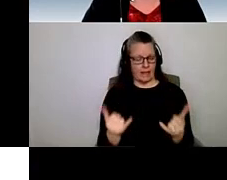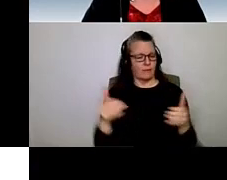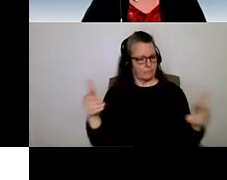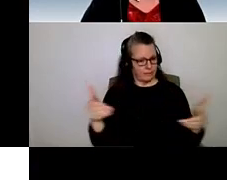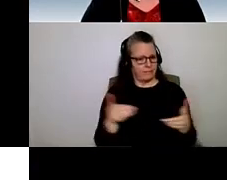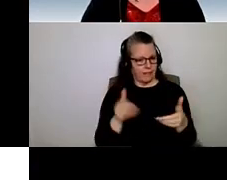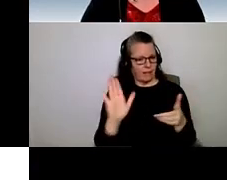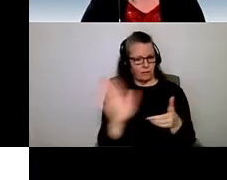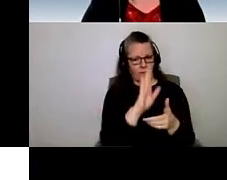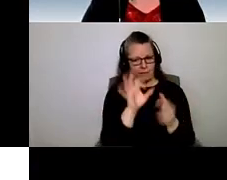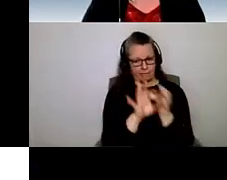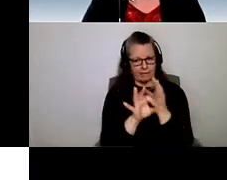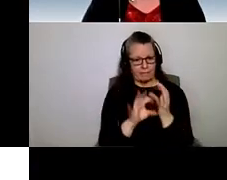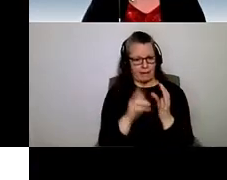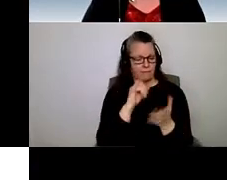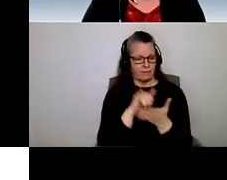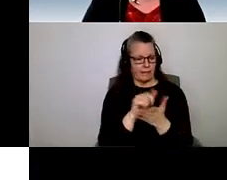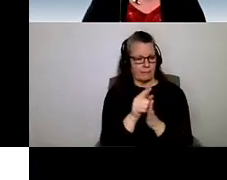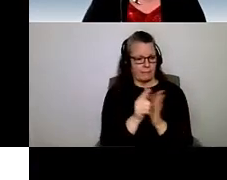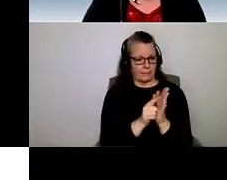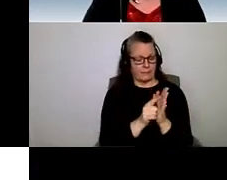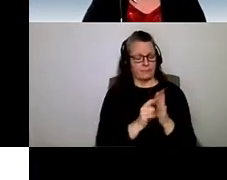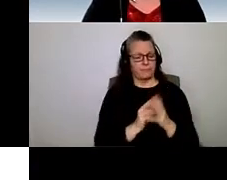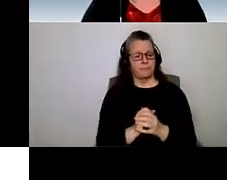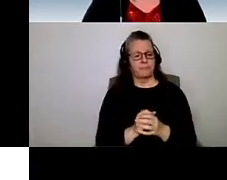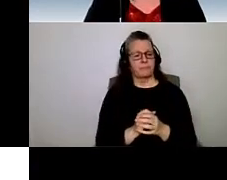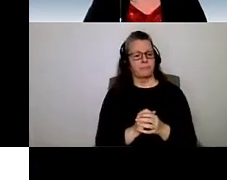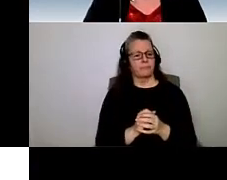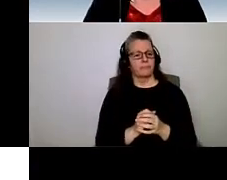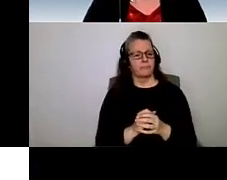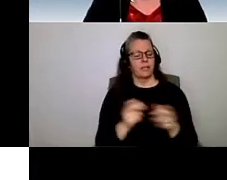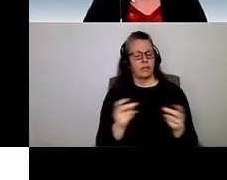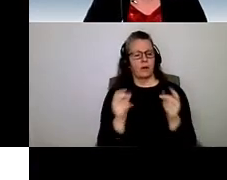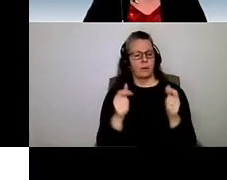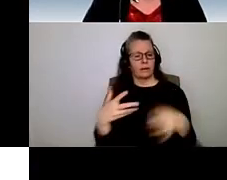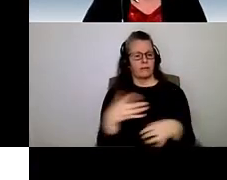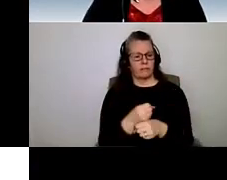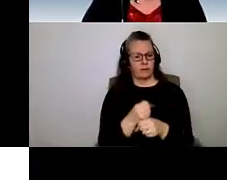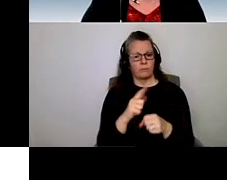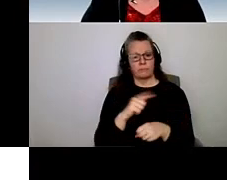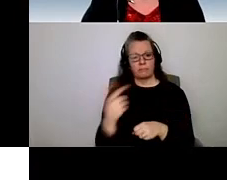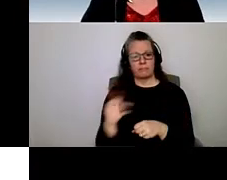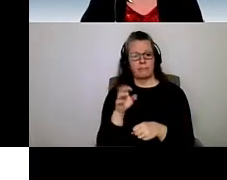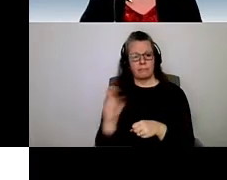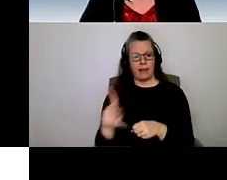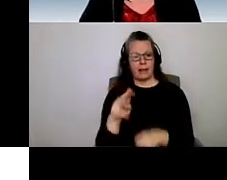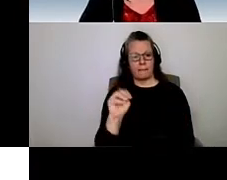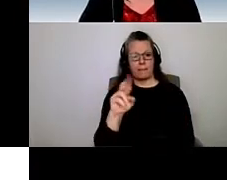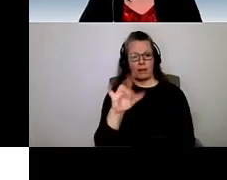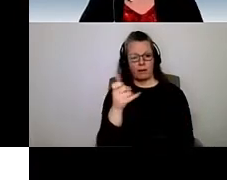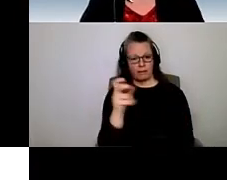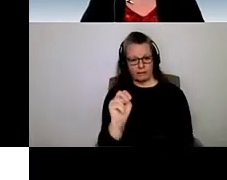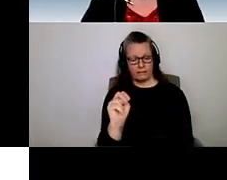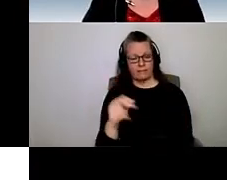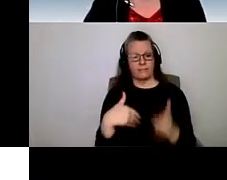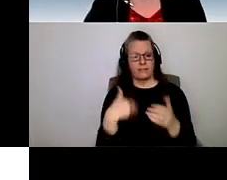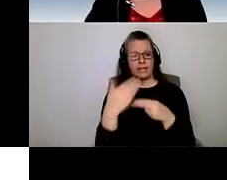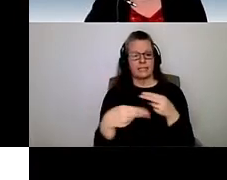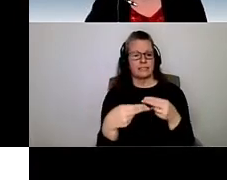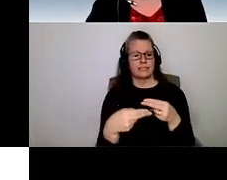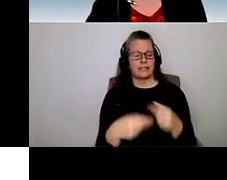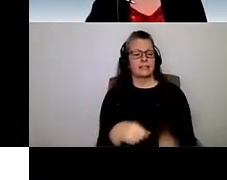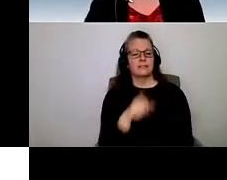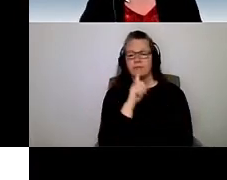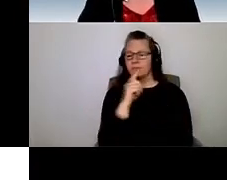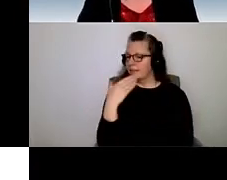that bill. And with that quick overview there, I'd like to return this back to you, Marilyn, for the next slide. Thank